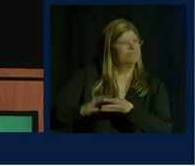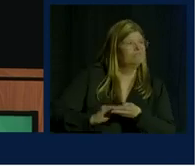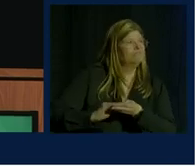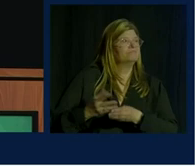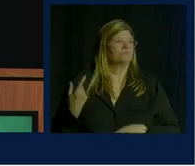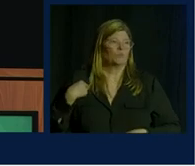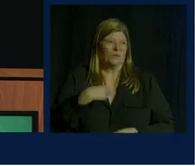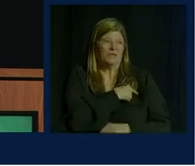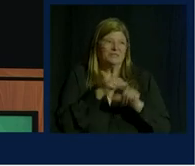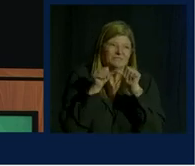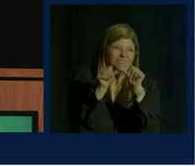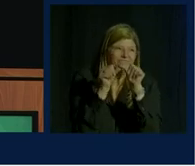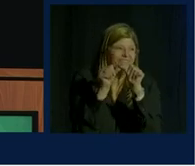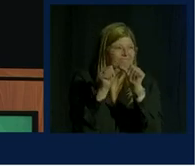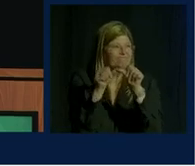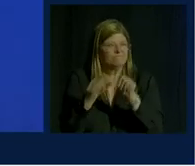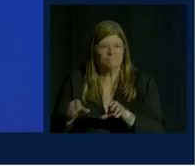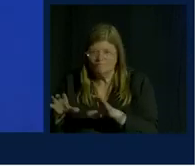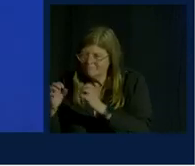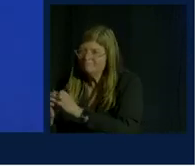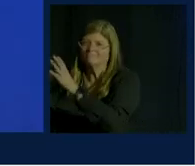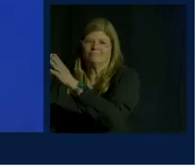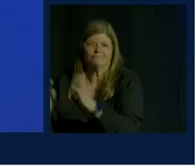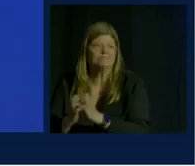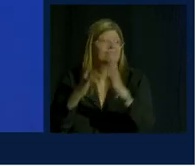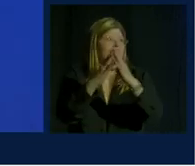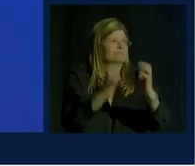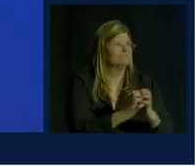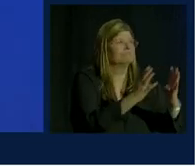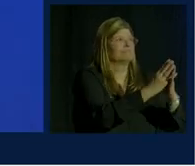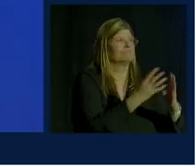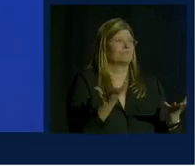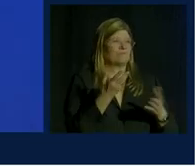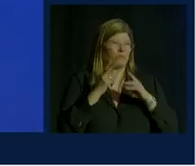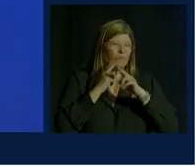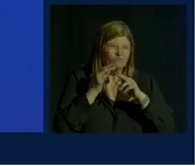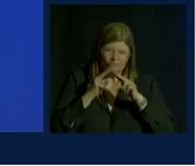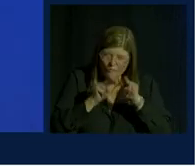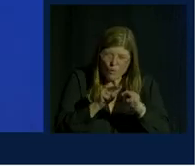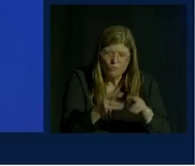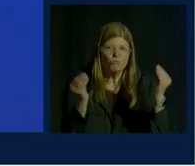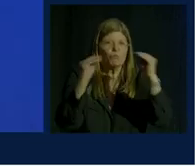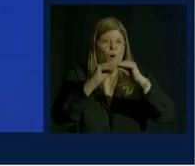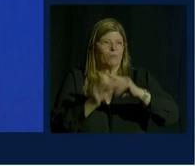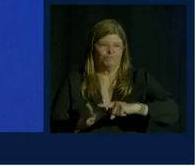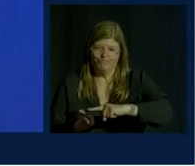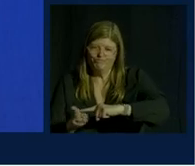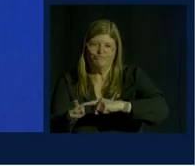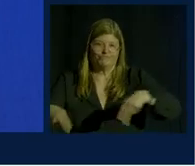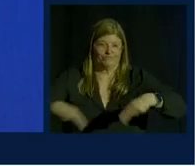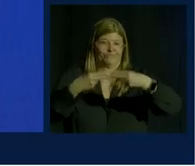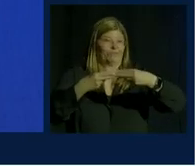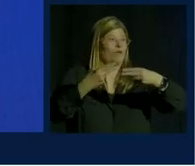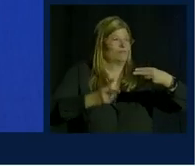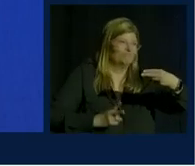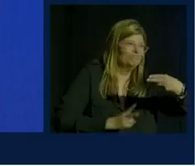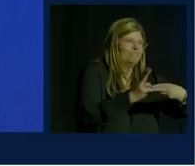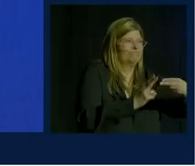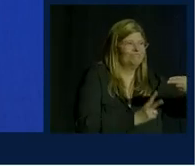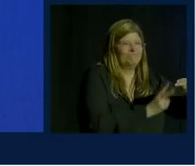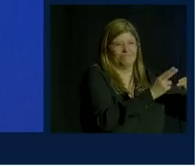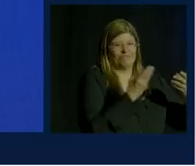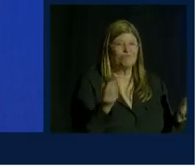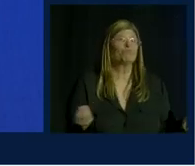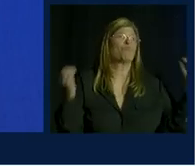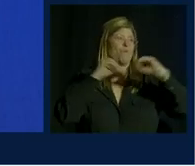teams at DMPED, past and present. I look forward to the continuing groundbreaking development there,